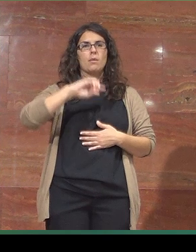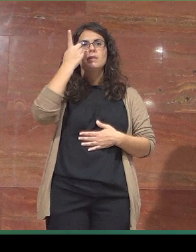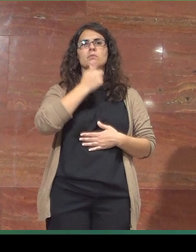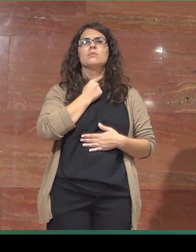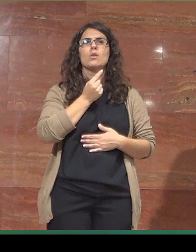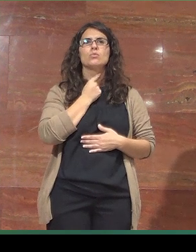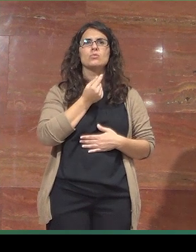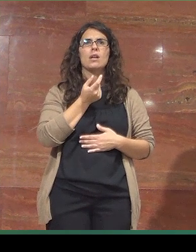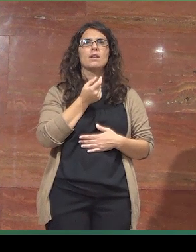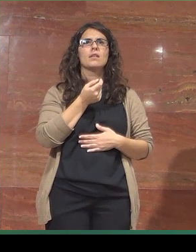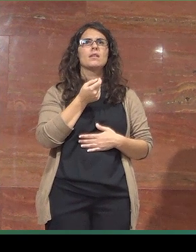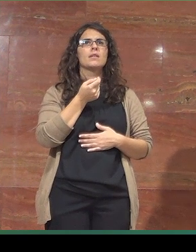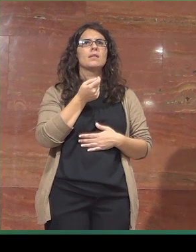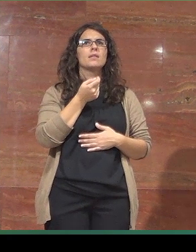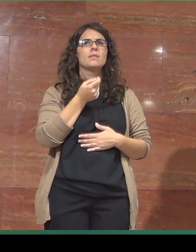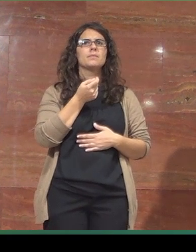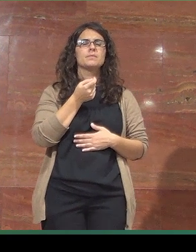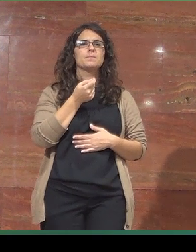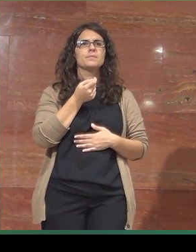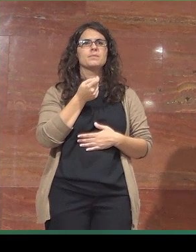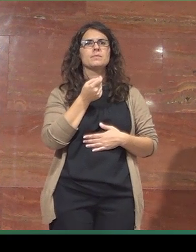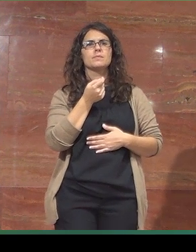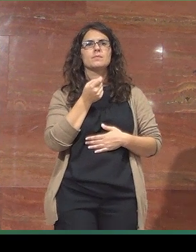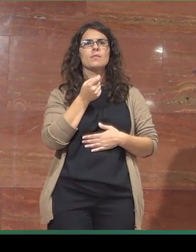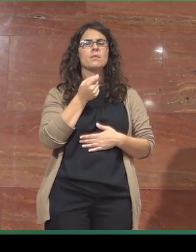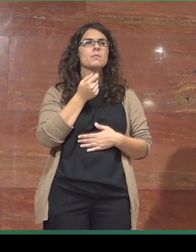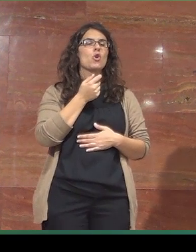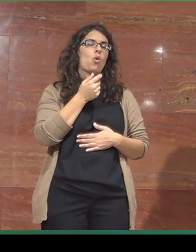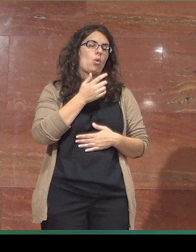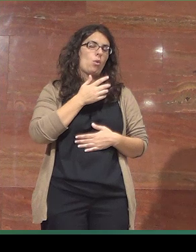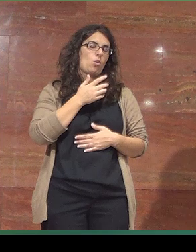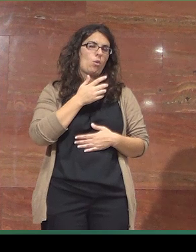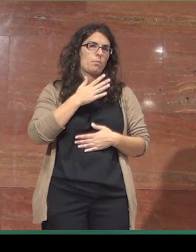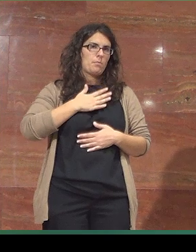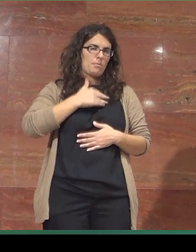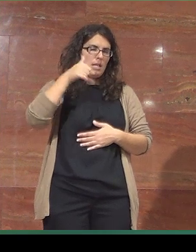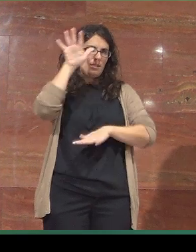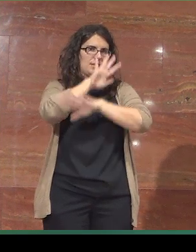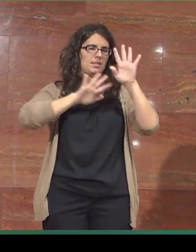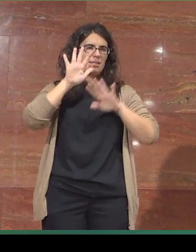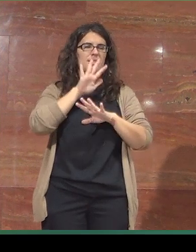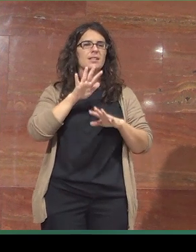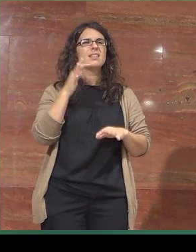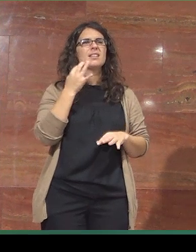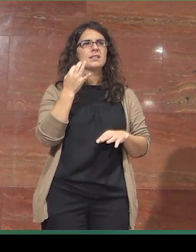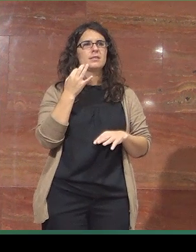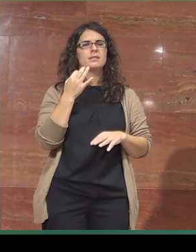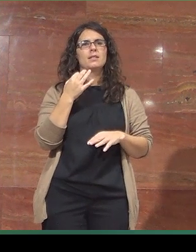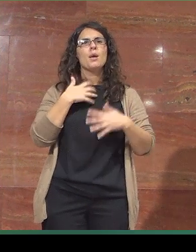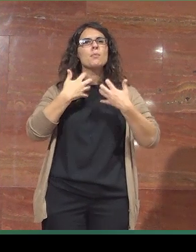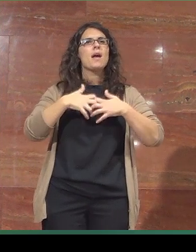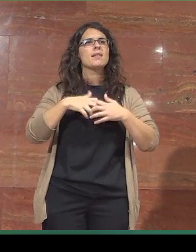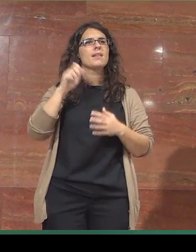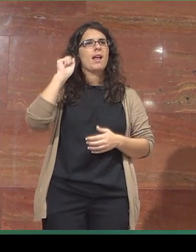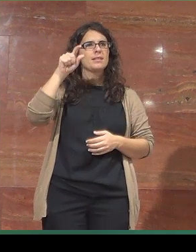They are never the same in two cities. You feel completely bewildered. You don't know where do you put your credit card or your money, where